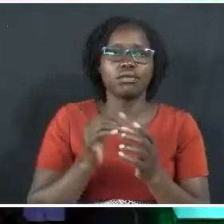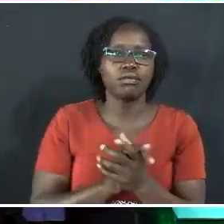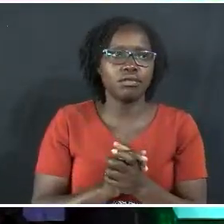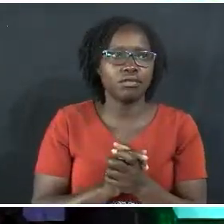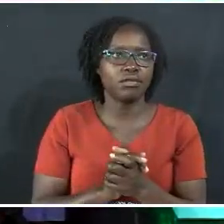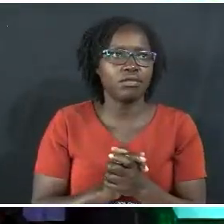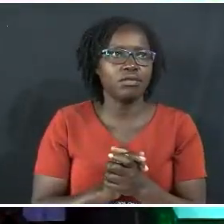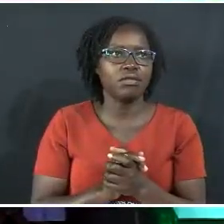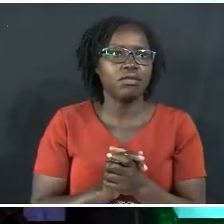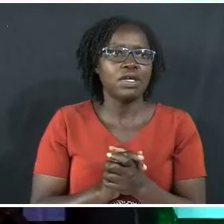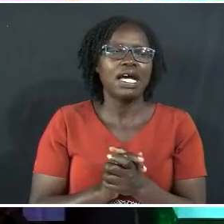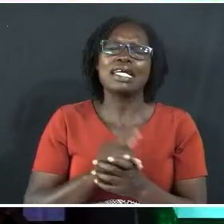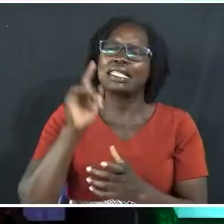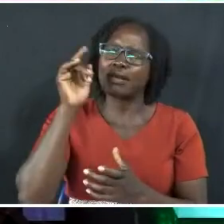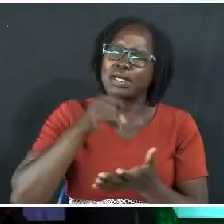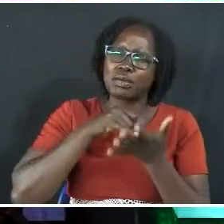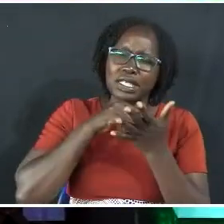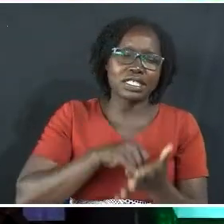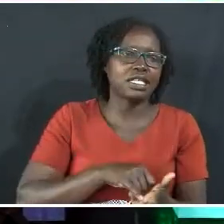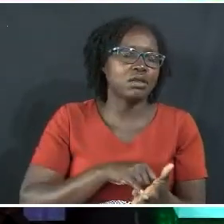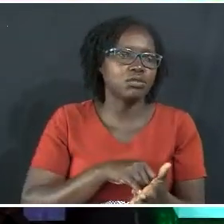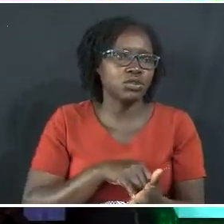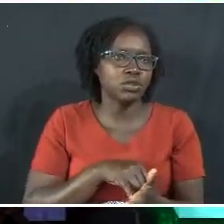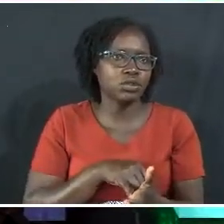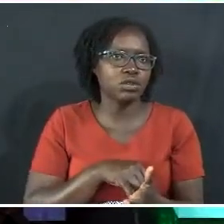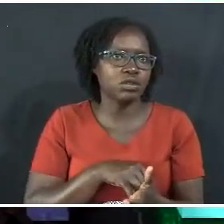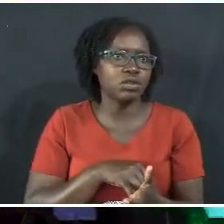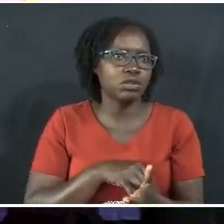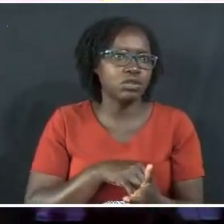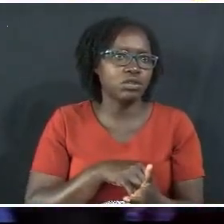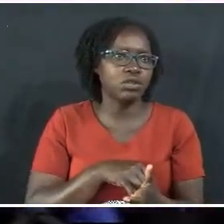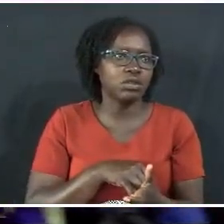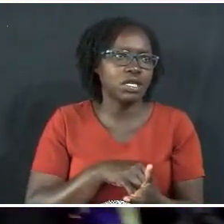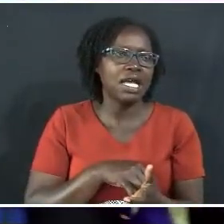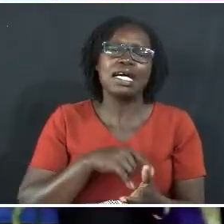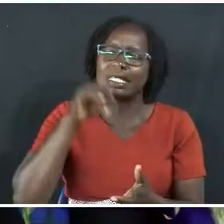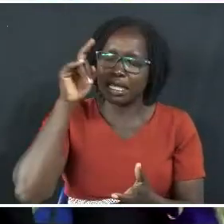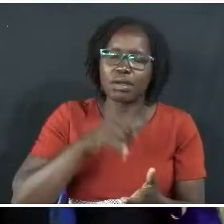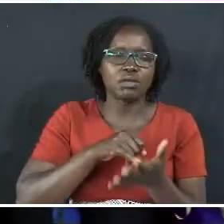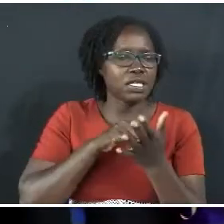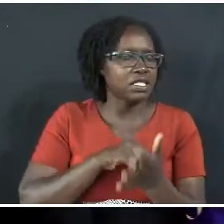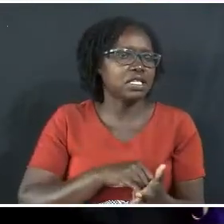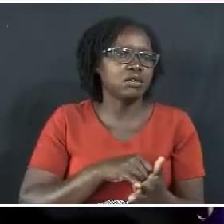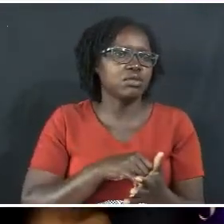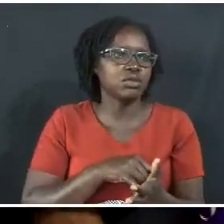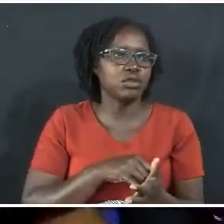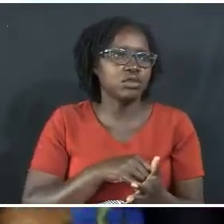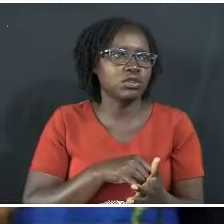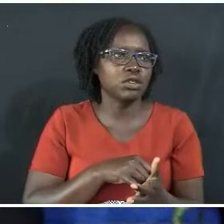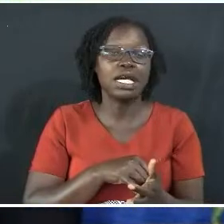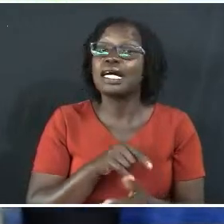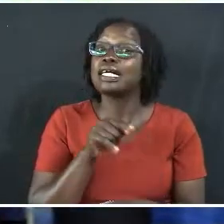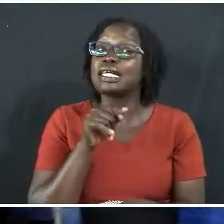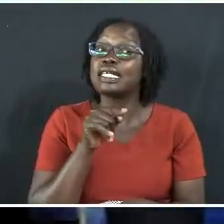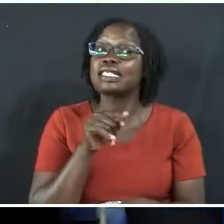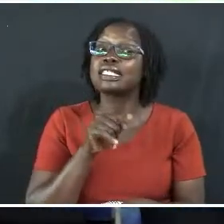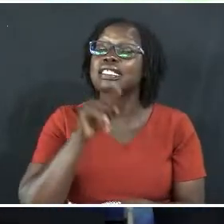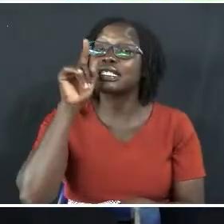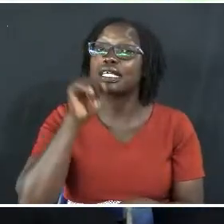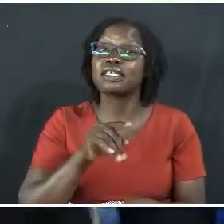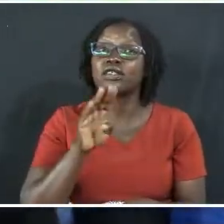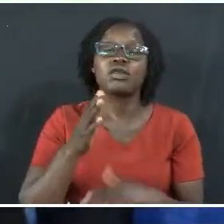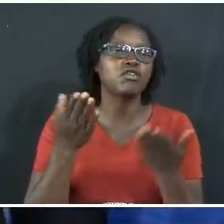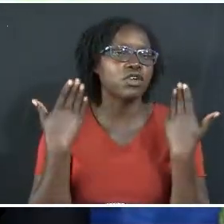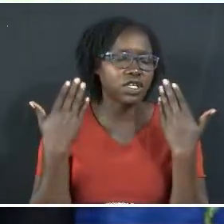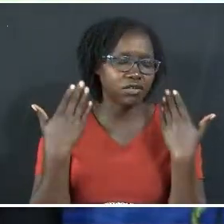There must be an interruption. There must be an interruption. This cannot be